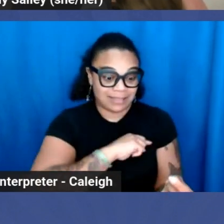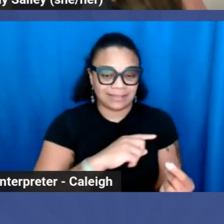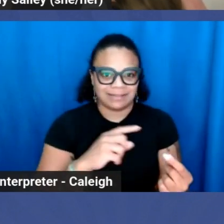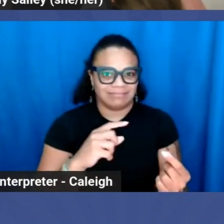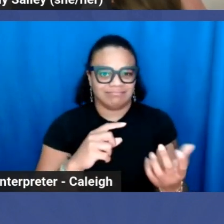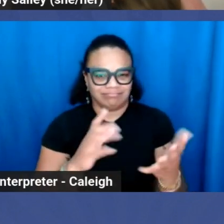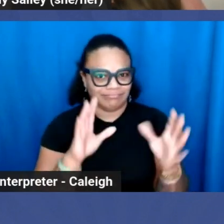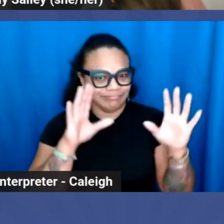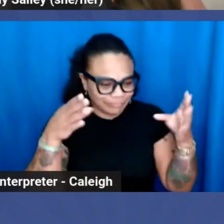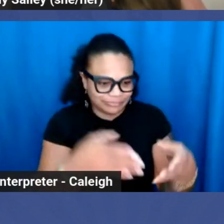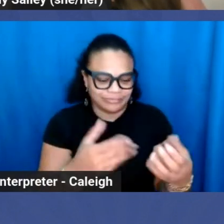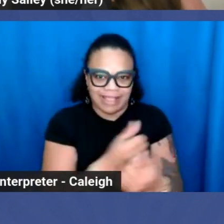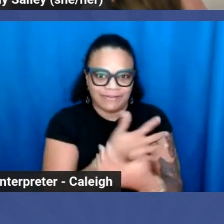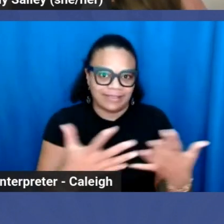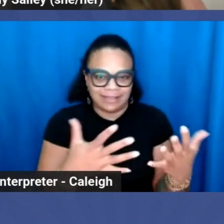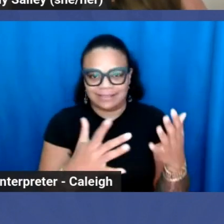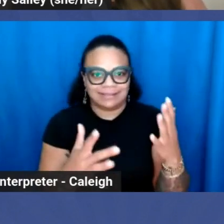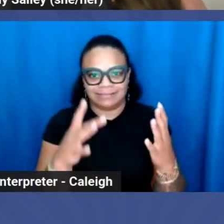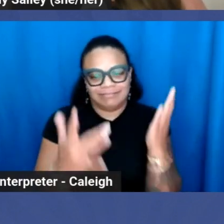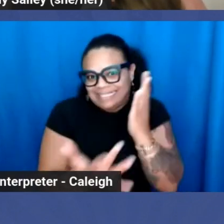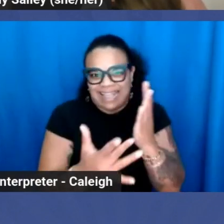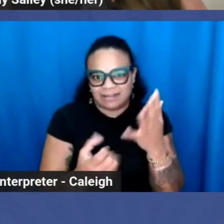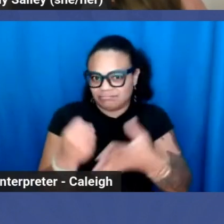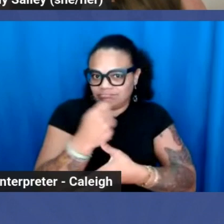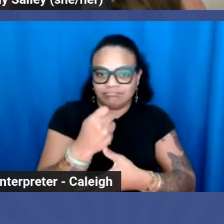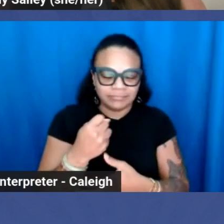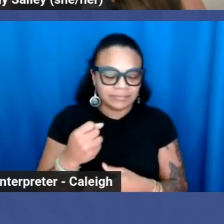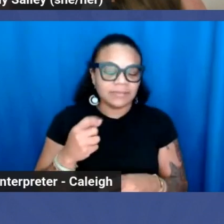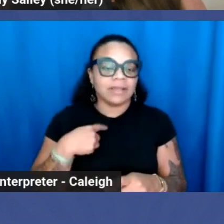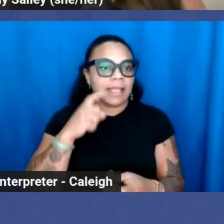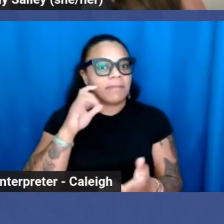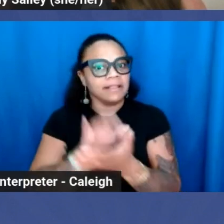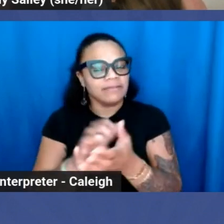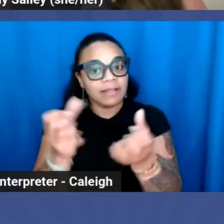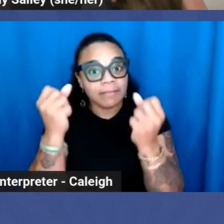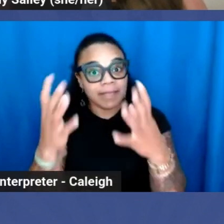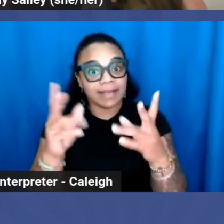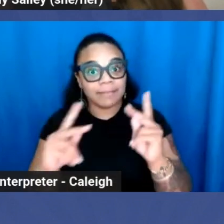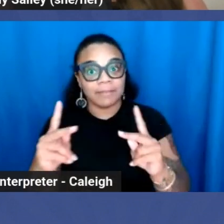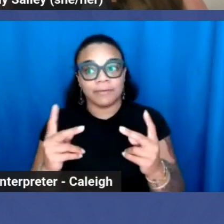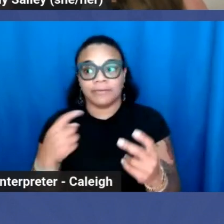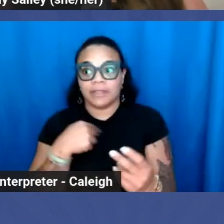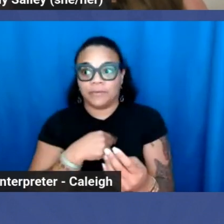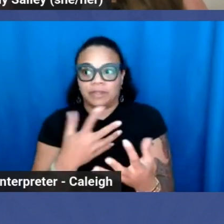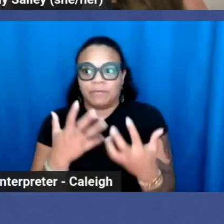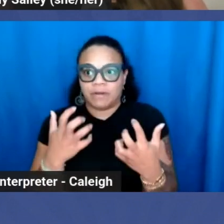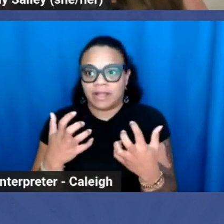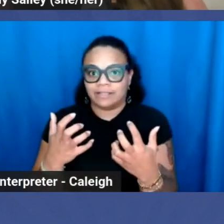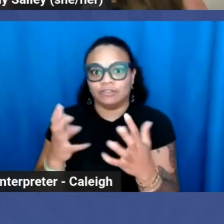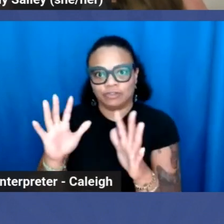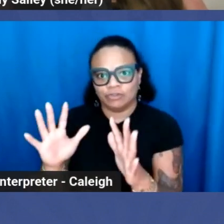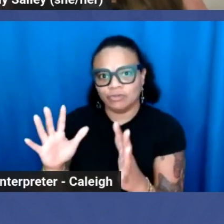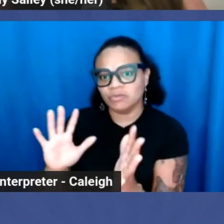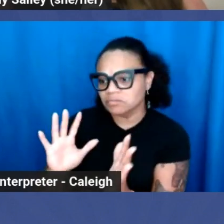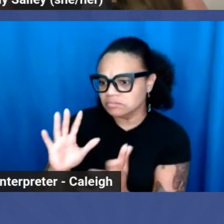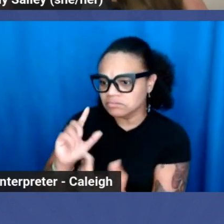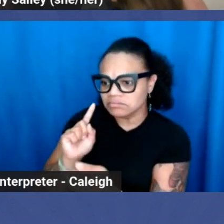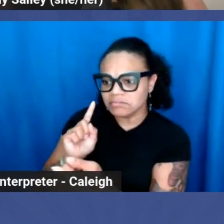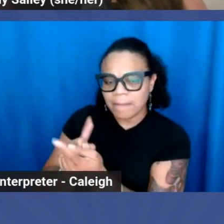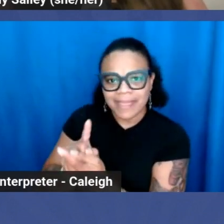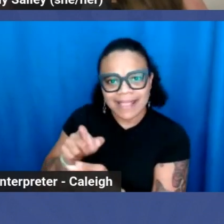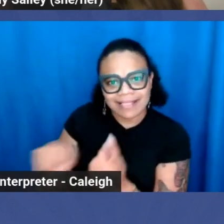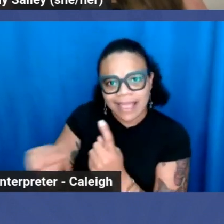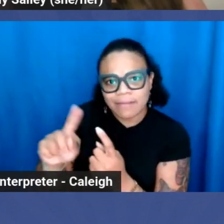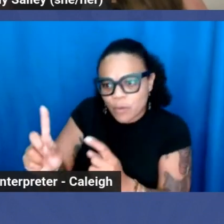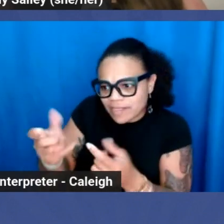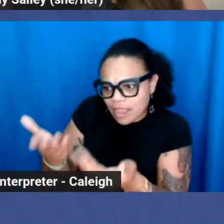And I believe that like in a lot of ways, even though there are a lot of folks who, we want to meet where they are at in person, tech